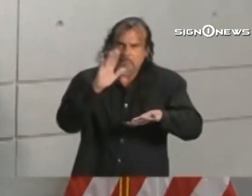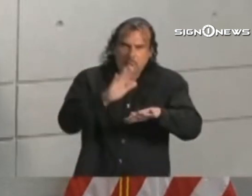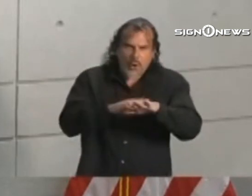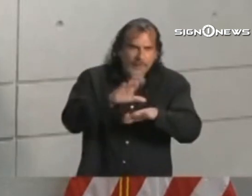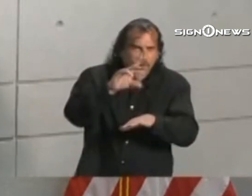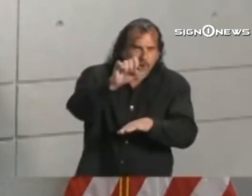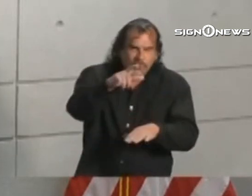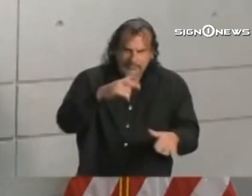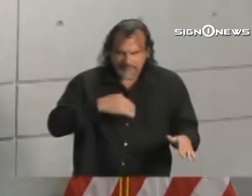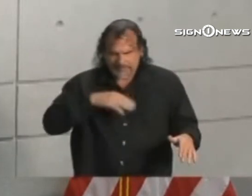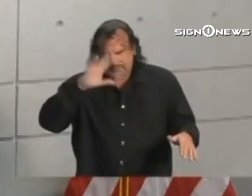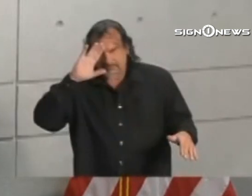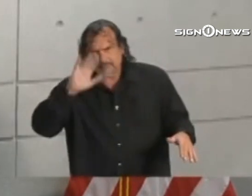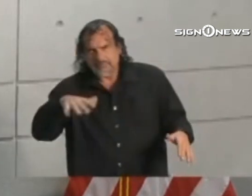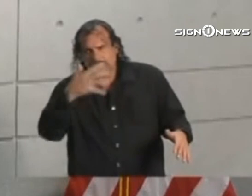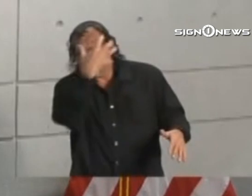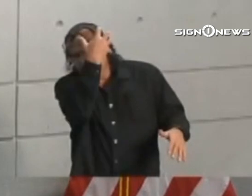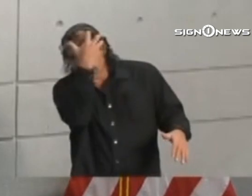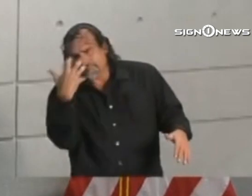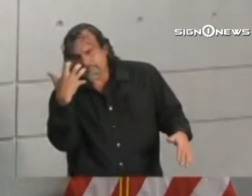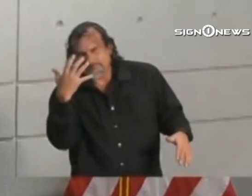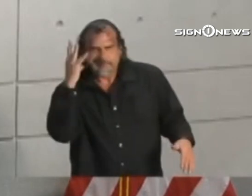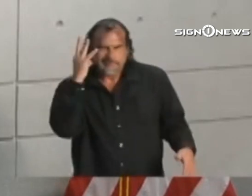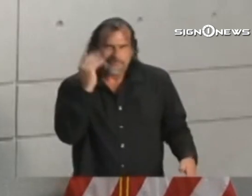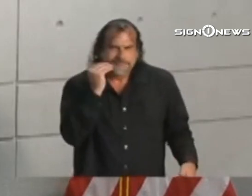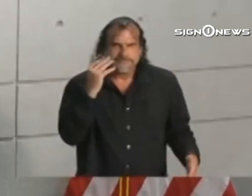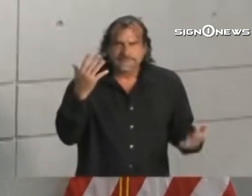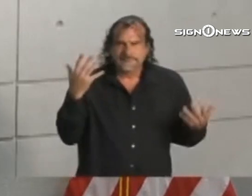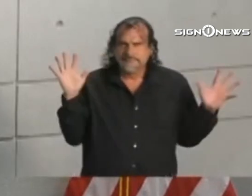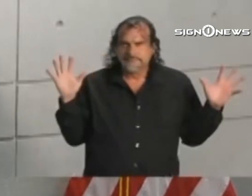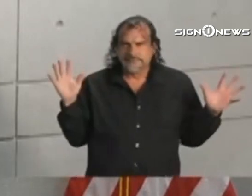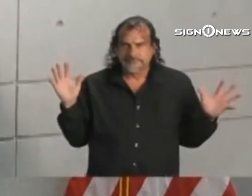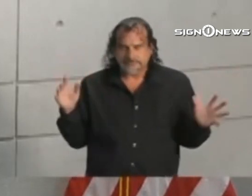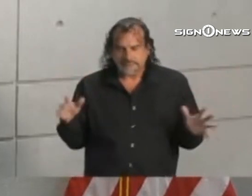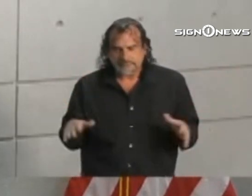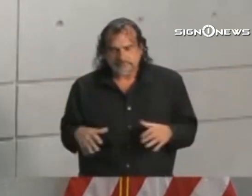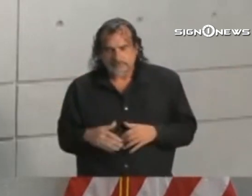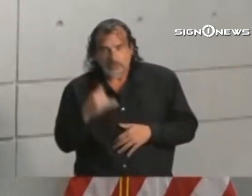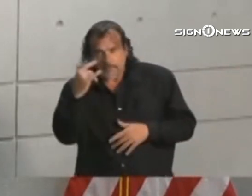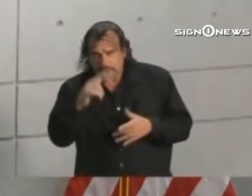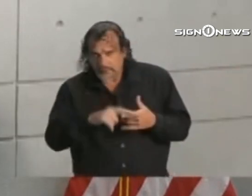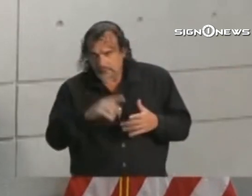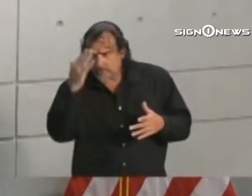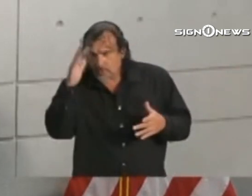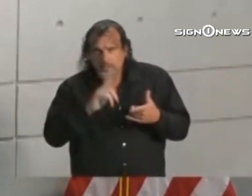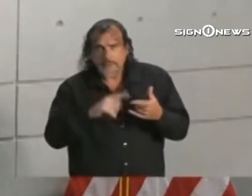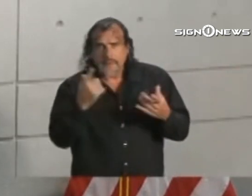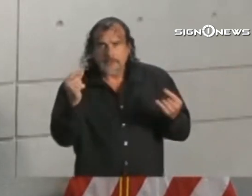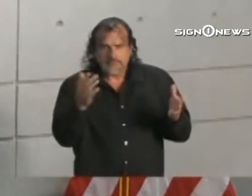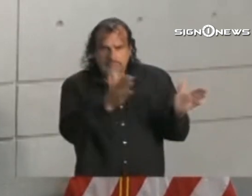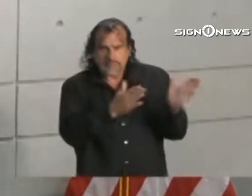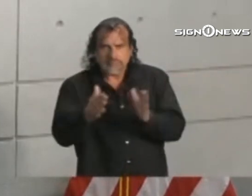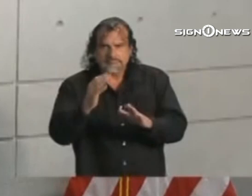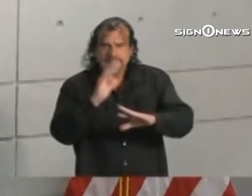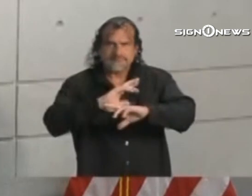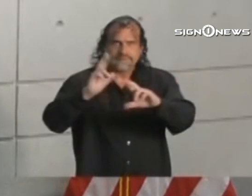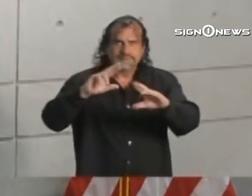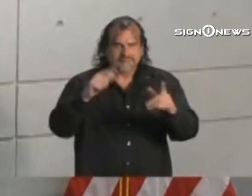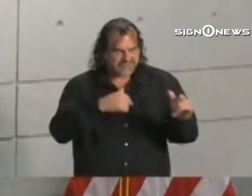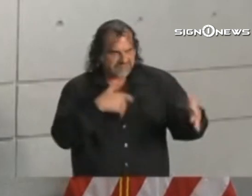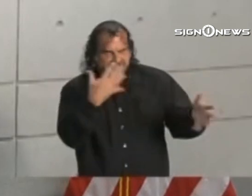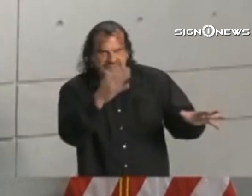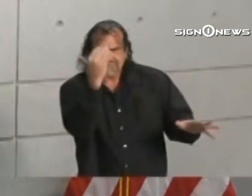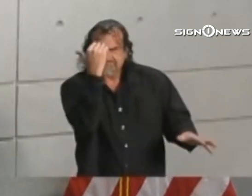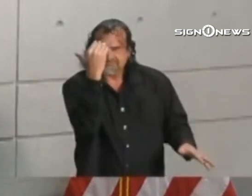low-lying areas know that they live in low-lying areas. It is time for them to prepare, and they know that, and